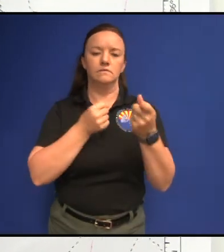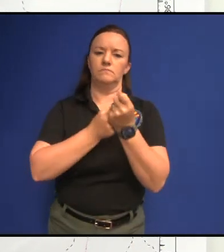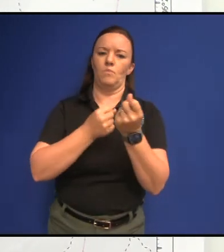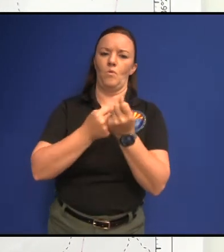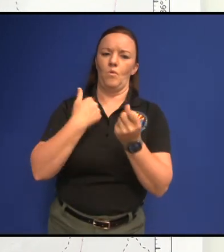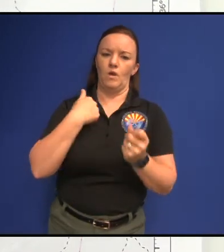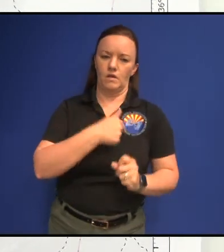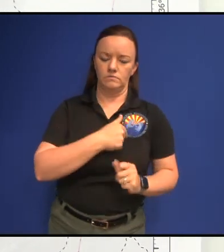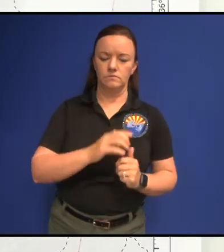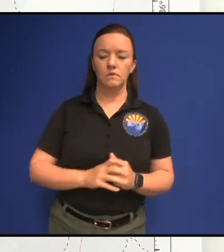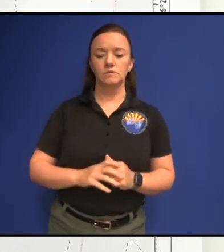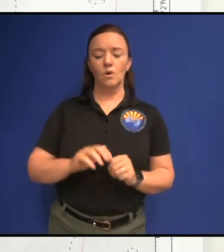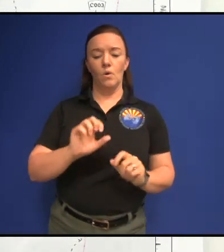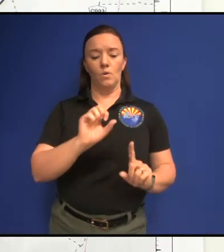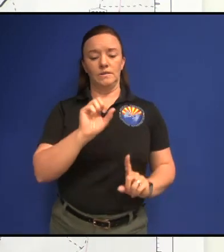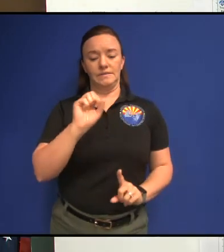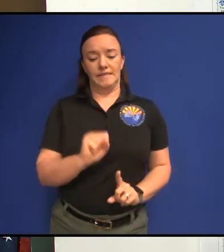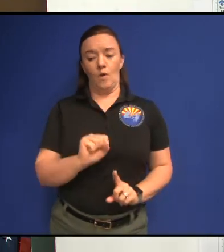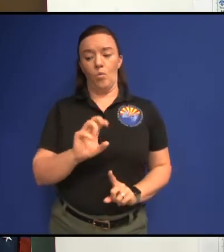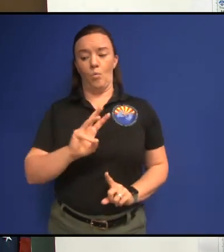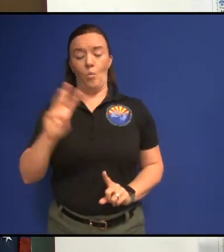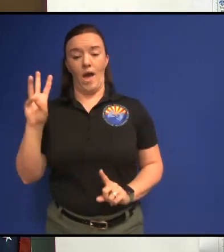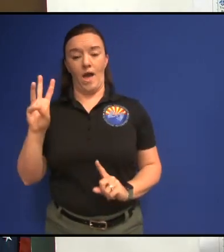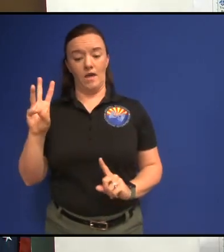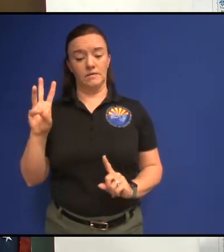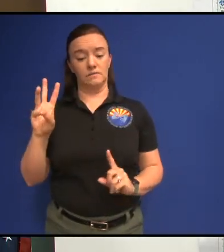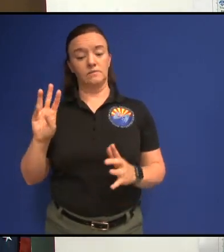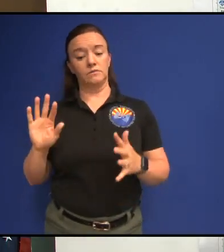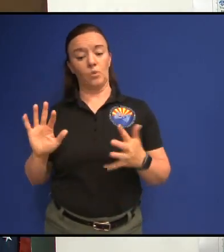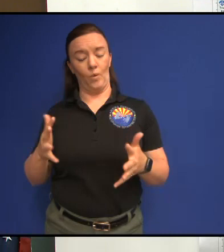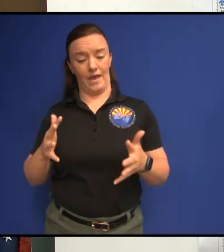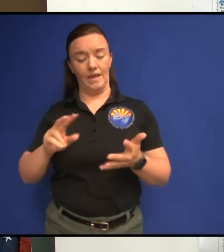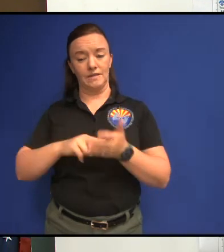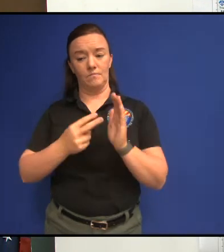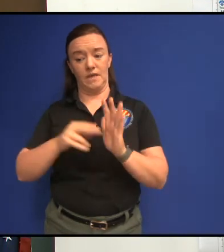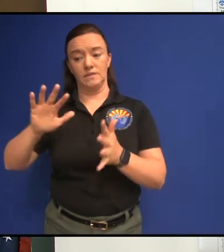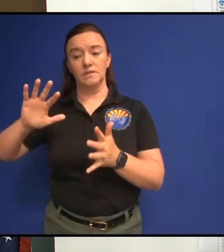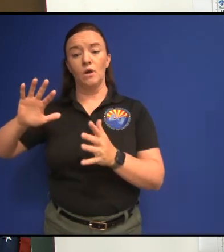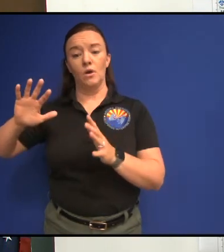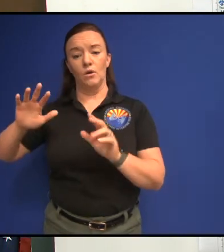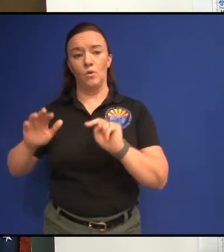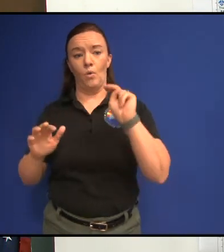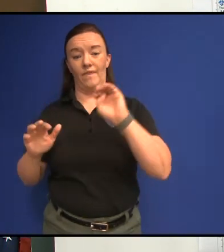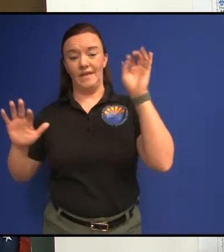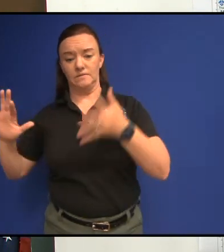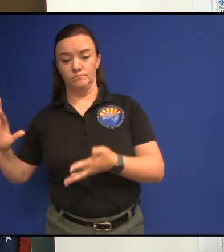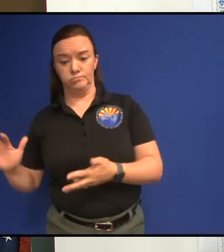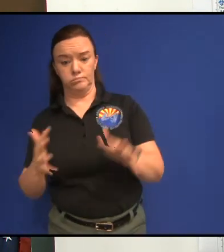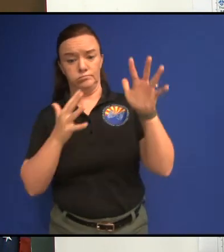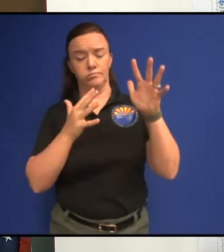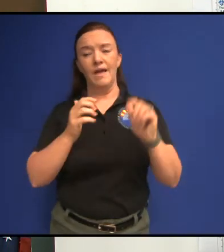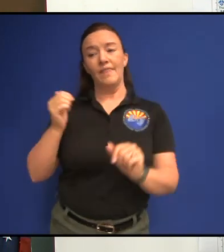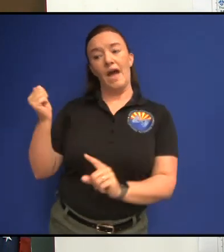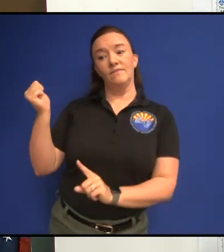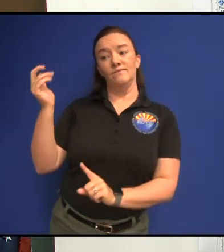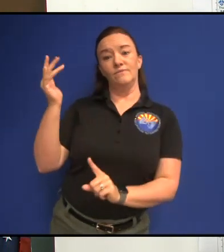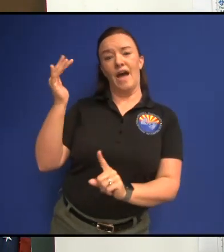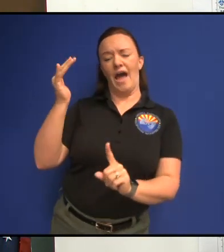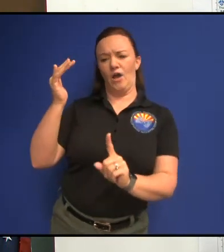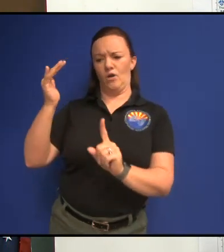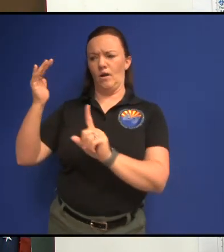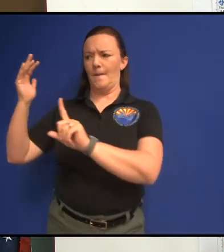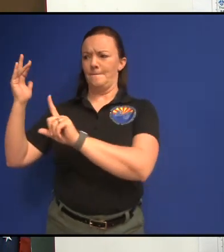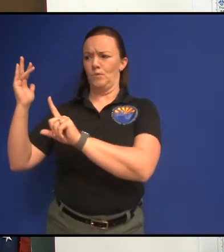southwest wind coming from this direction, pushing that fire back into itself. So even though the conditions